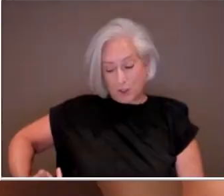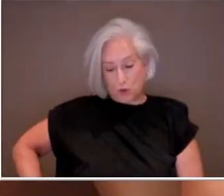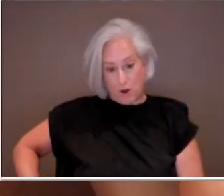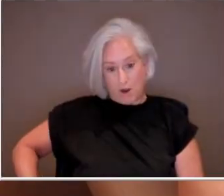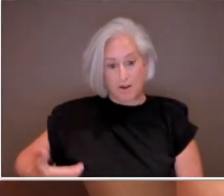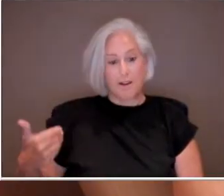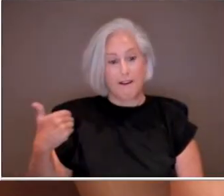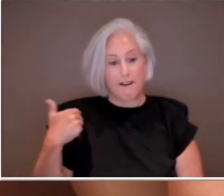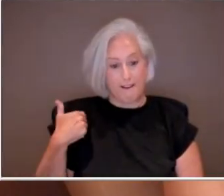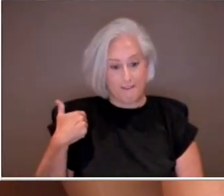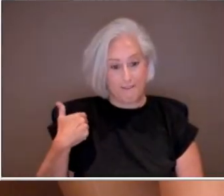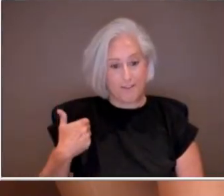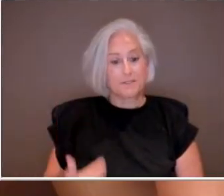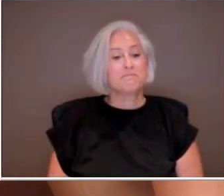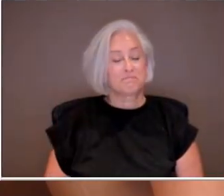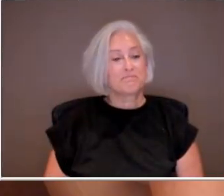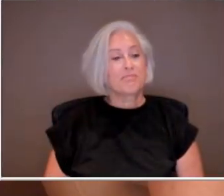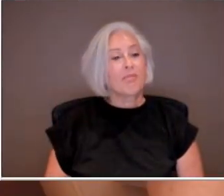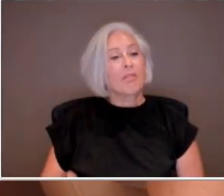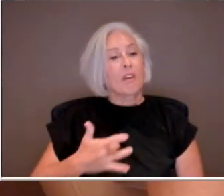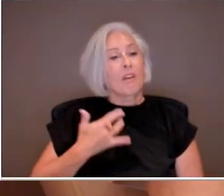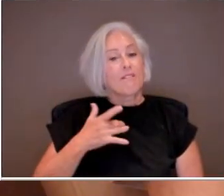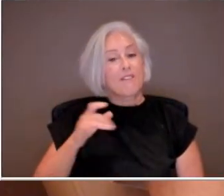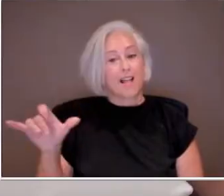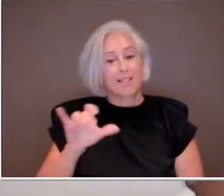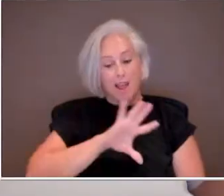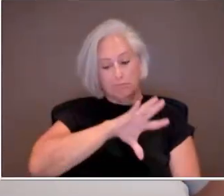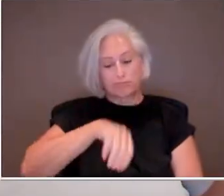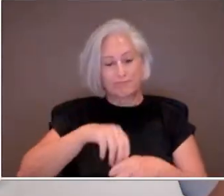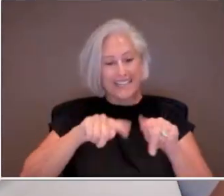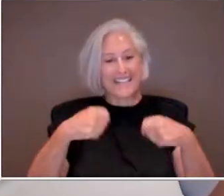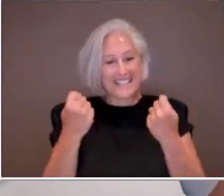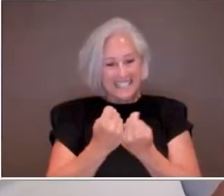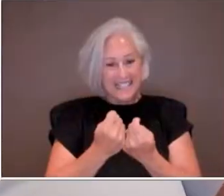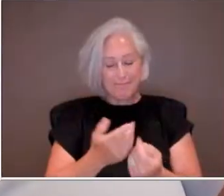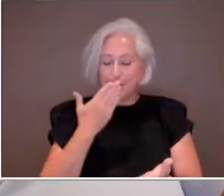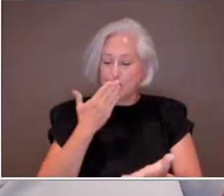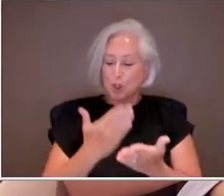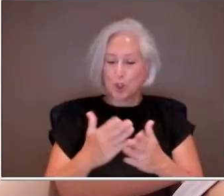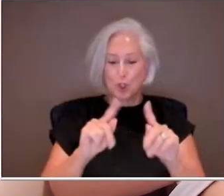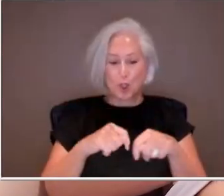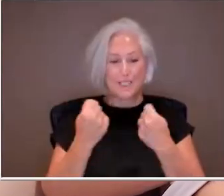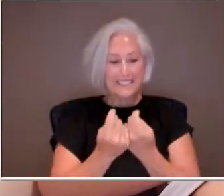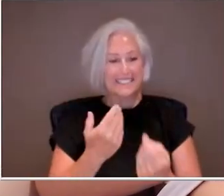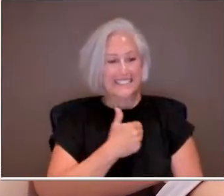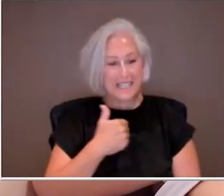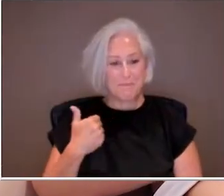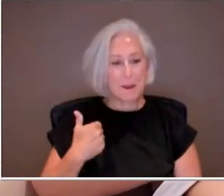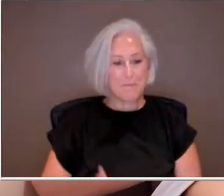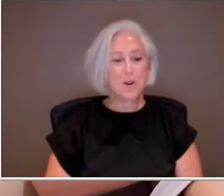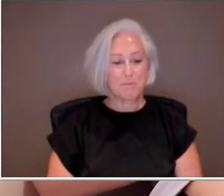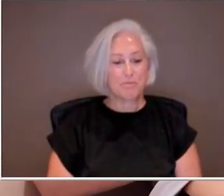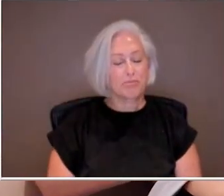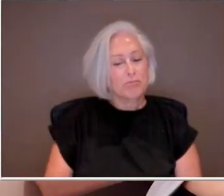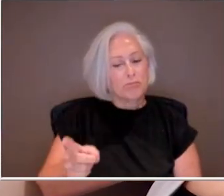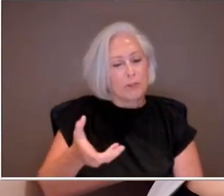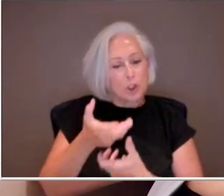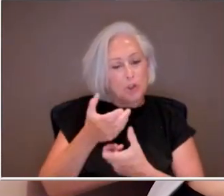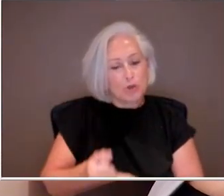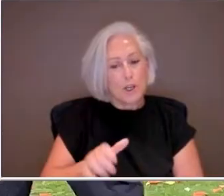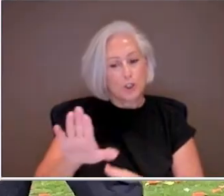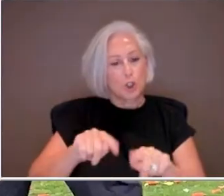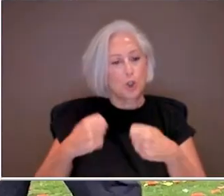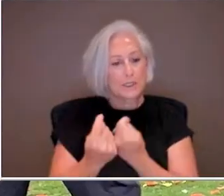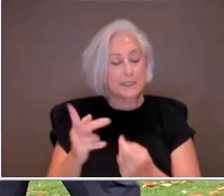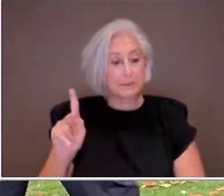like I'm part of a team at KU. I'm going to be a good team member here and do my part of it. She trusted her team at KU, and during it